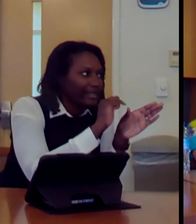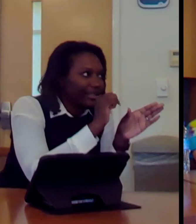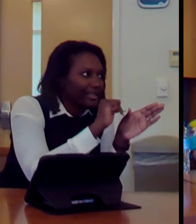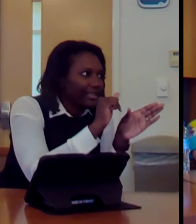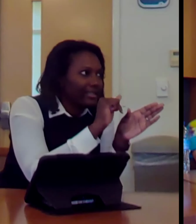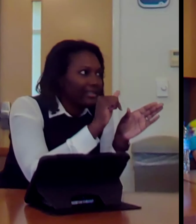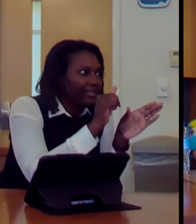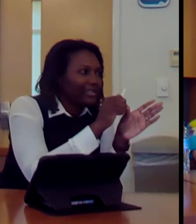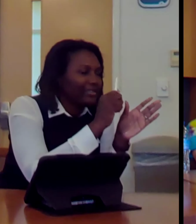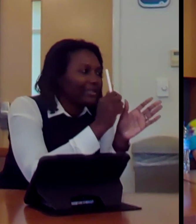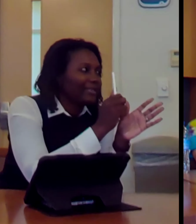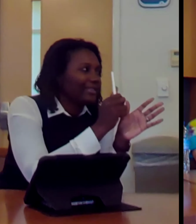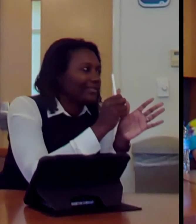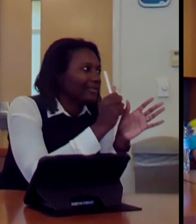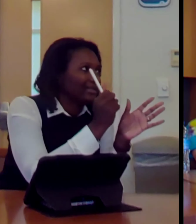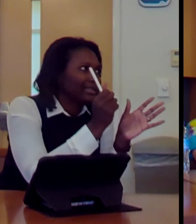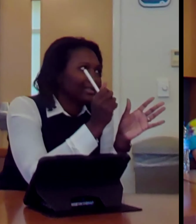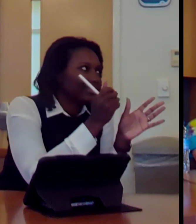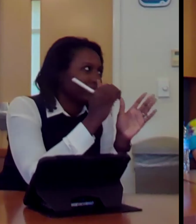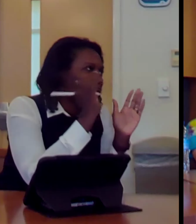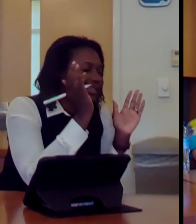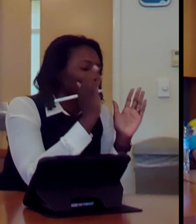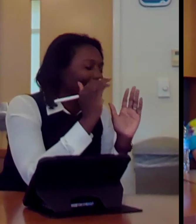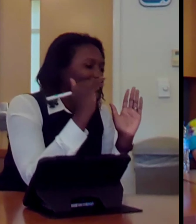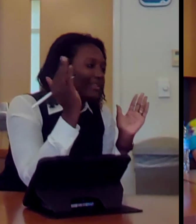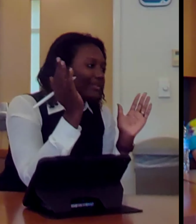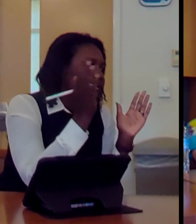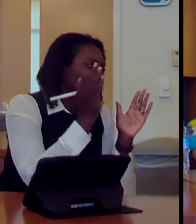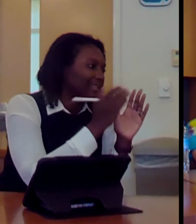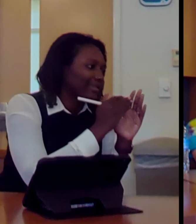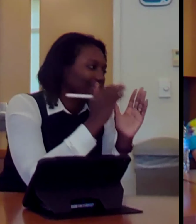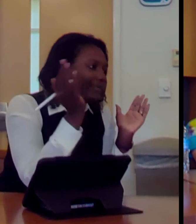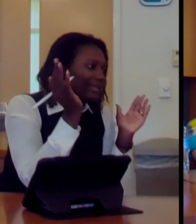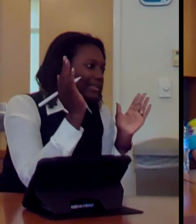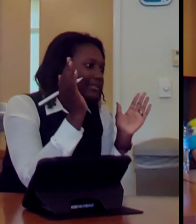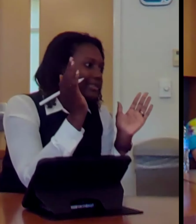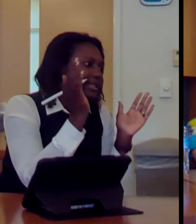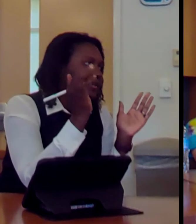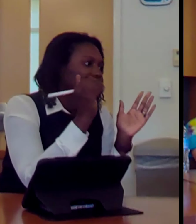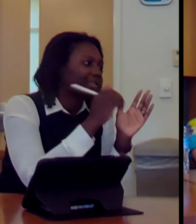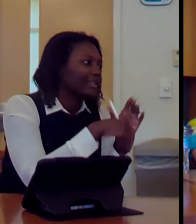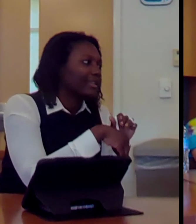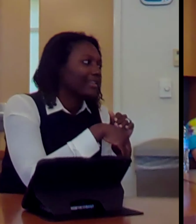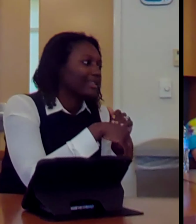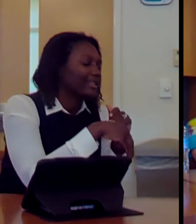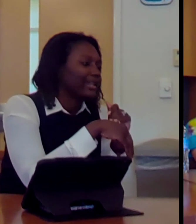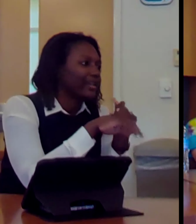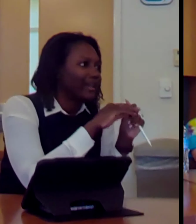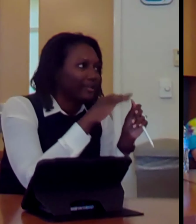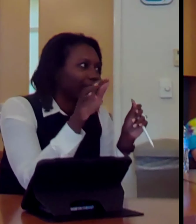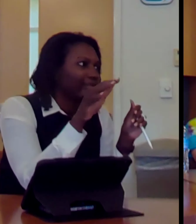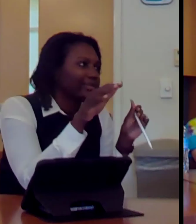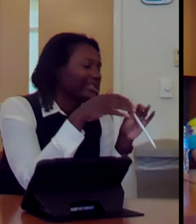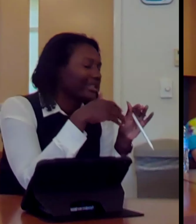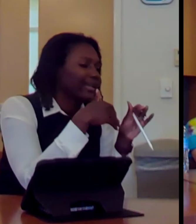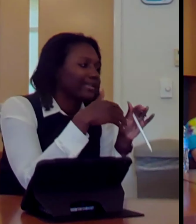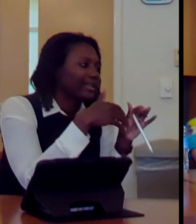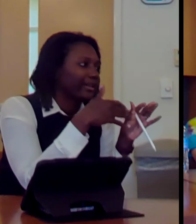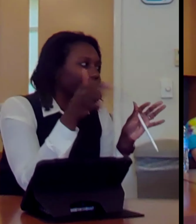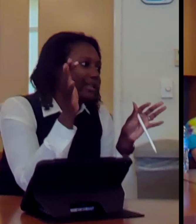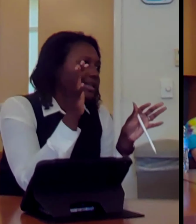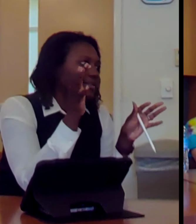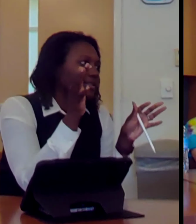been like validated. Mhm. Like, I mean, so for instance, like I do like computational fluid dynamics, and like everyone